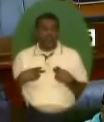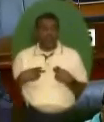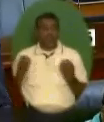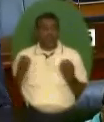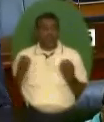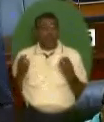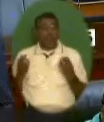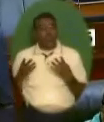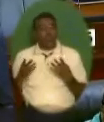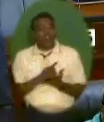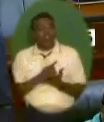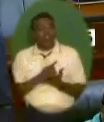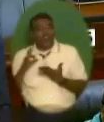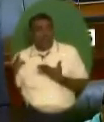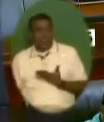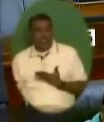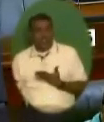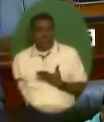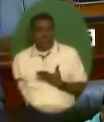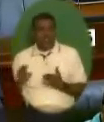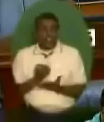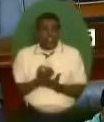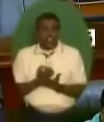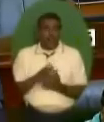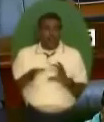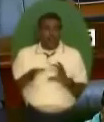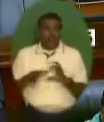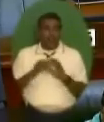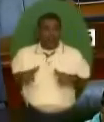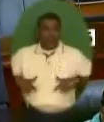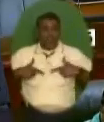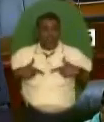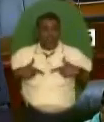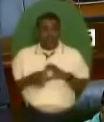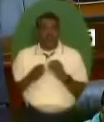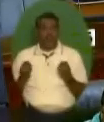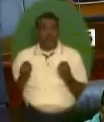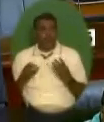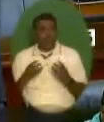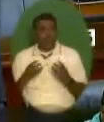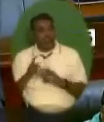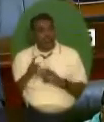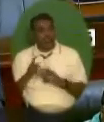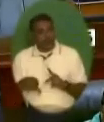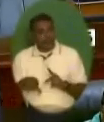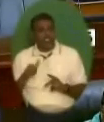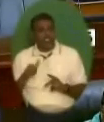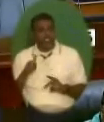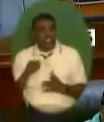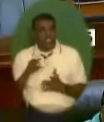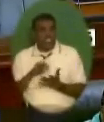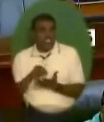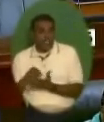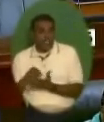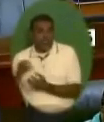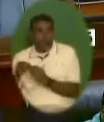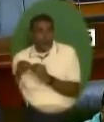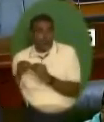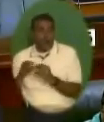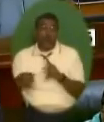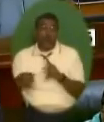that this failure has had on the economy and on the lives of tens of thousands of our citizens. The government had no